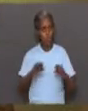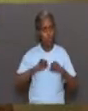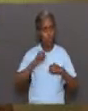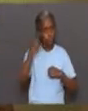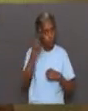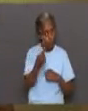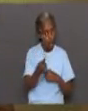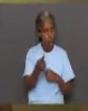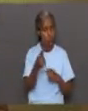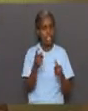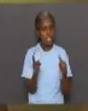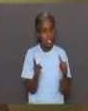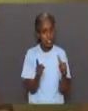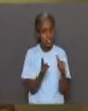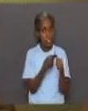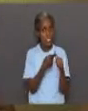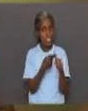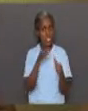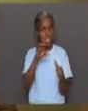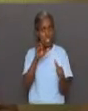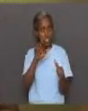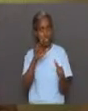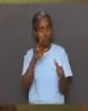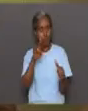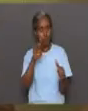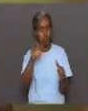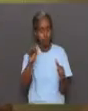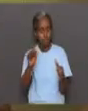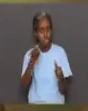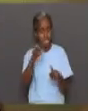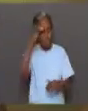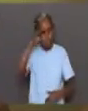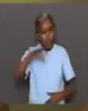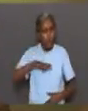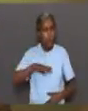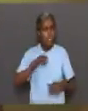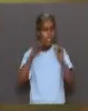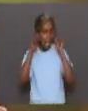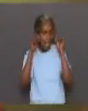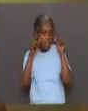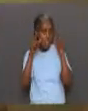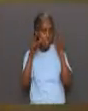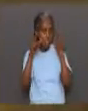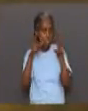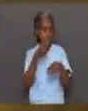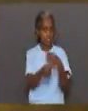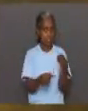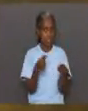of the first clues that humans could come to understand the world around